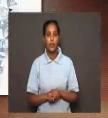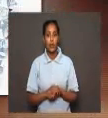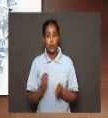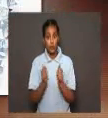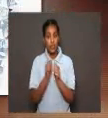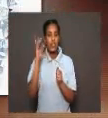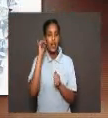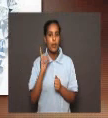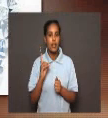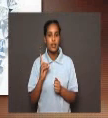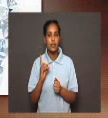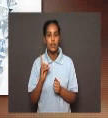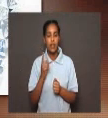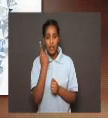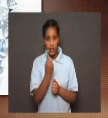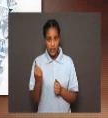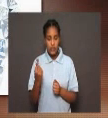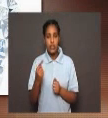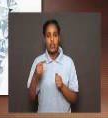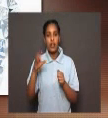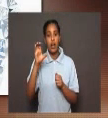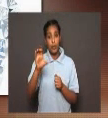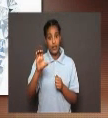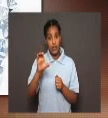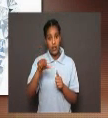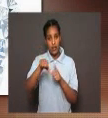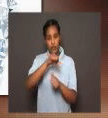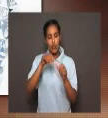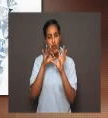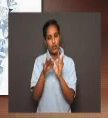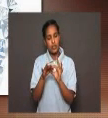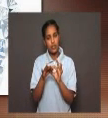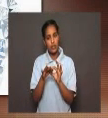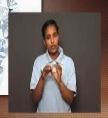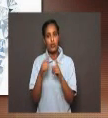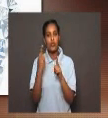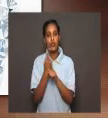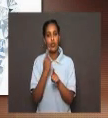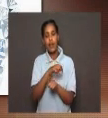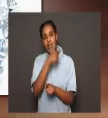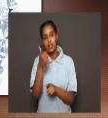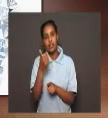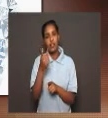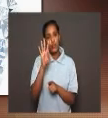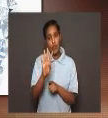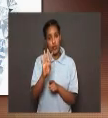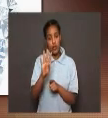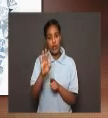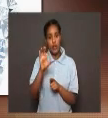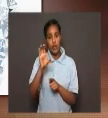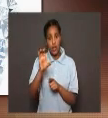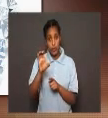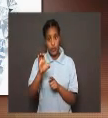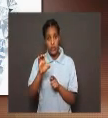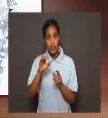Within diamond, each carbon atom is bonded to 4 other carbon atoms in